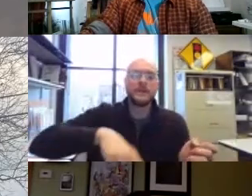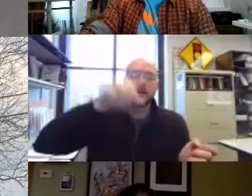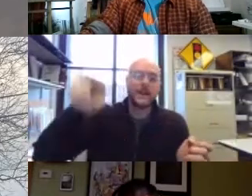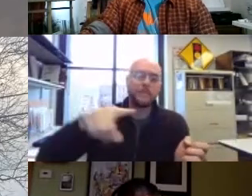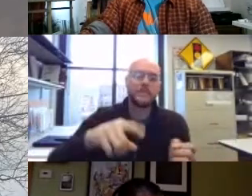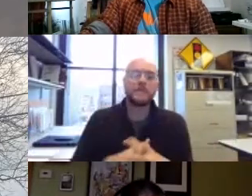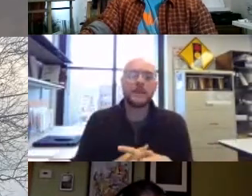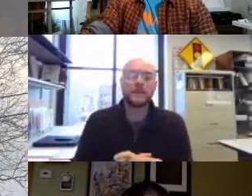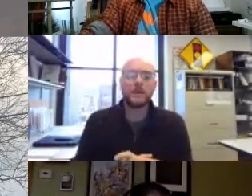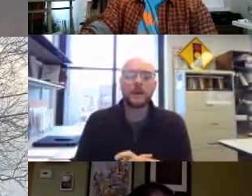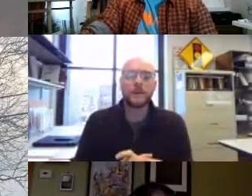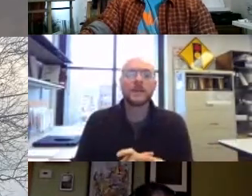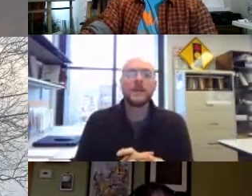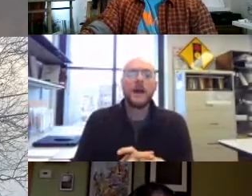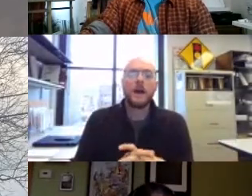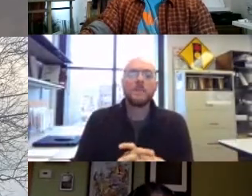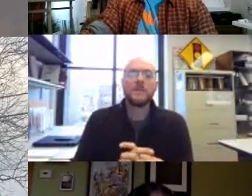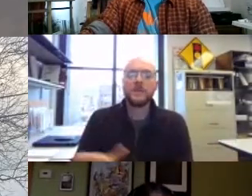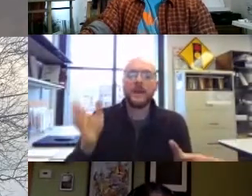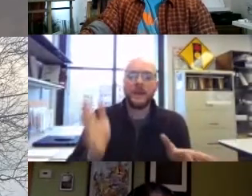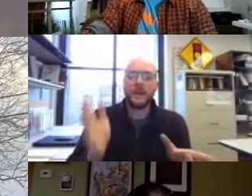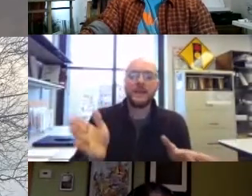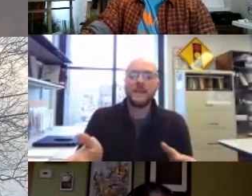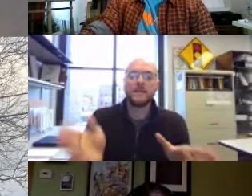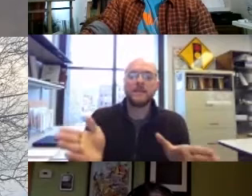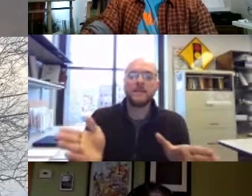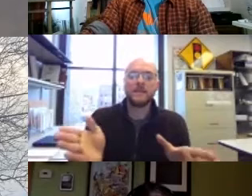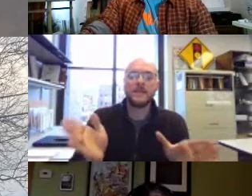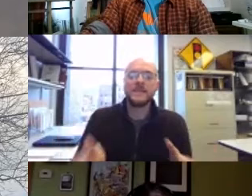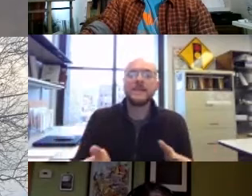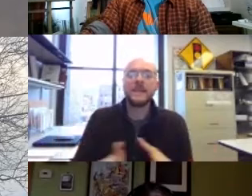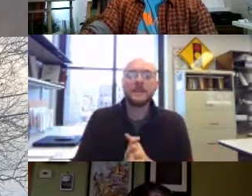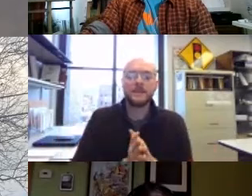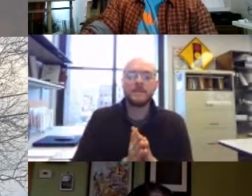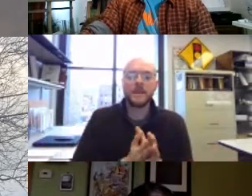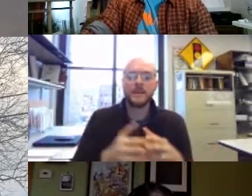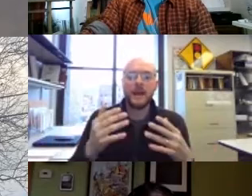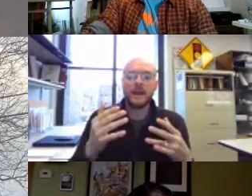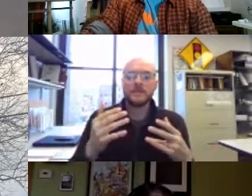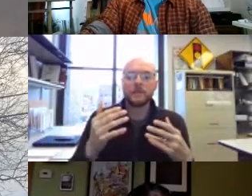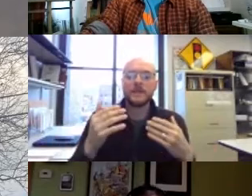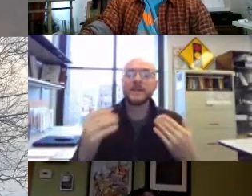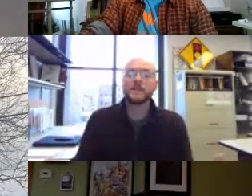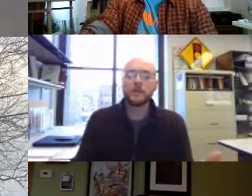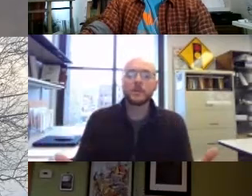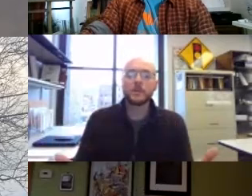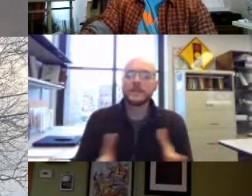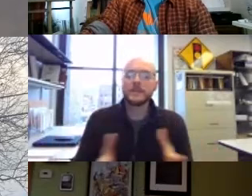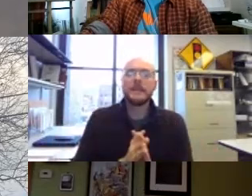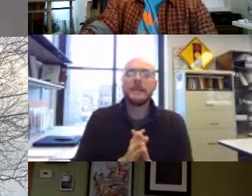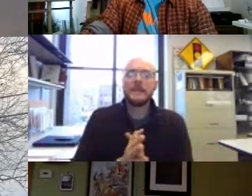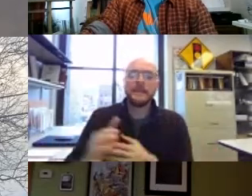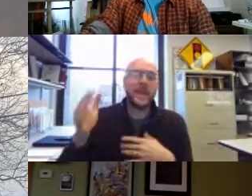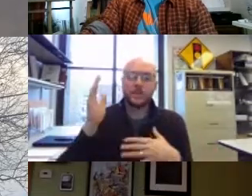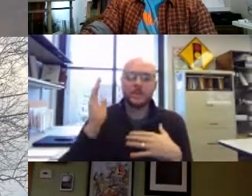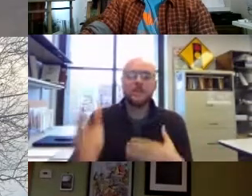do turning templates to make sure they all work. So that, and again, the intent here is to be, create comfortable